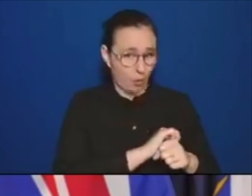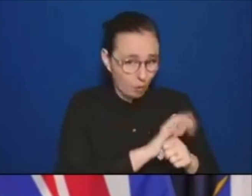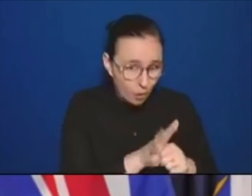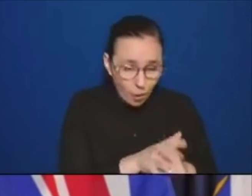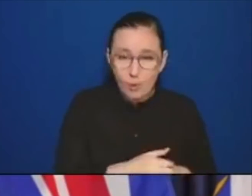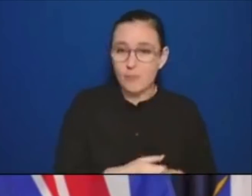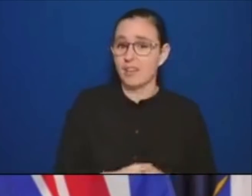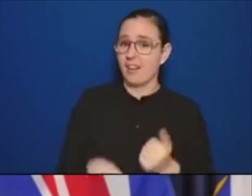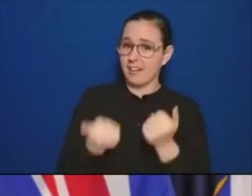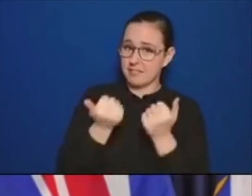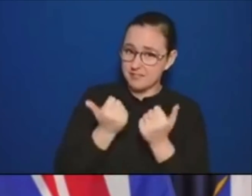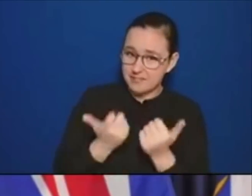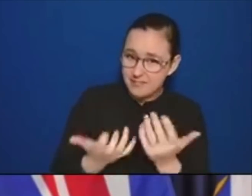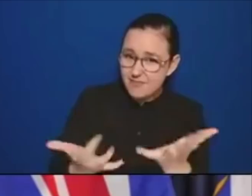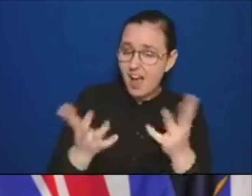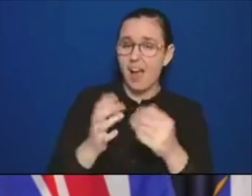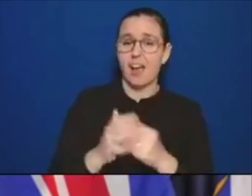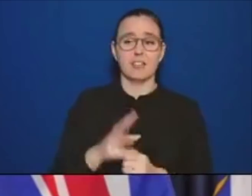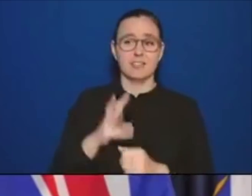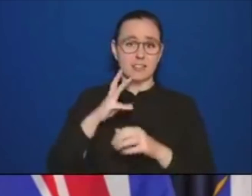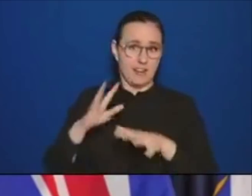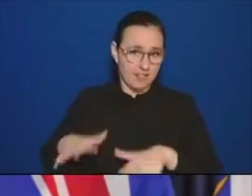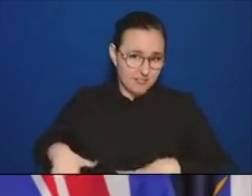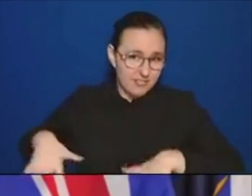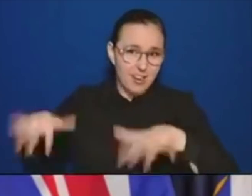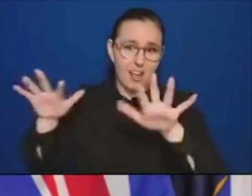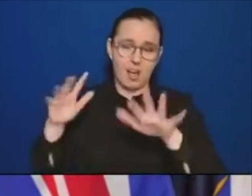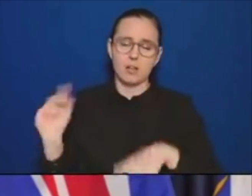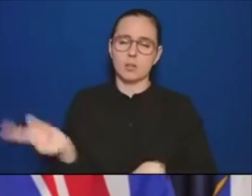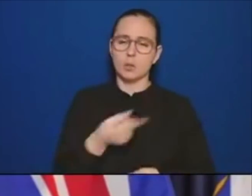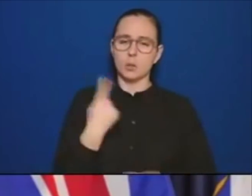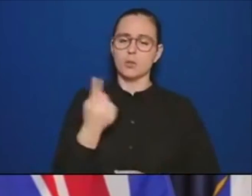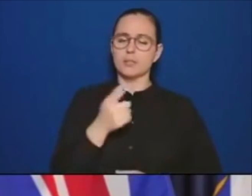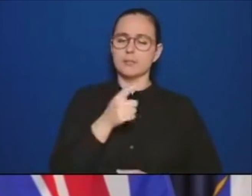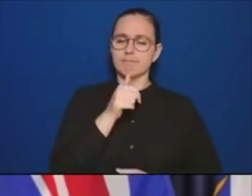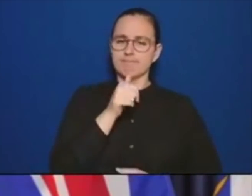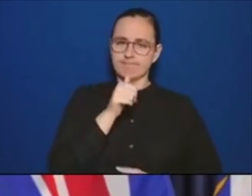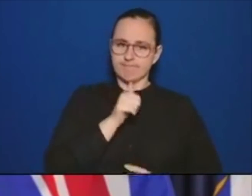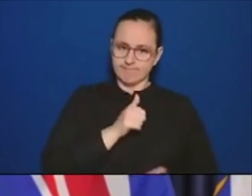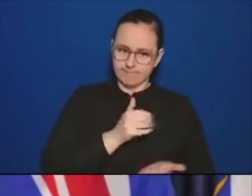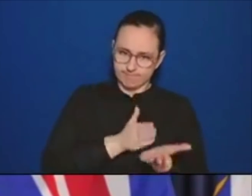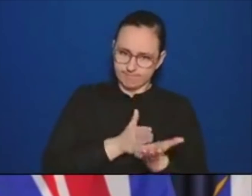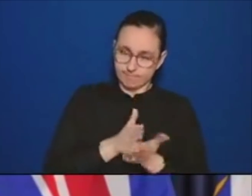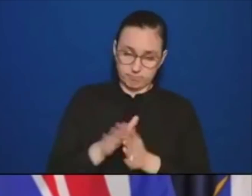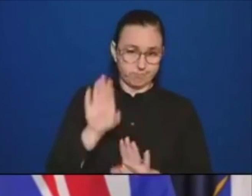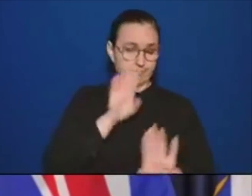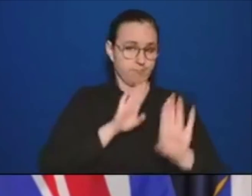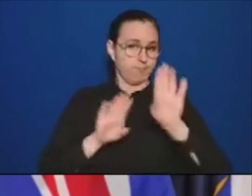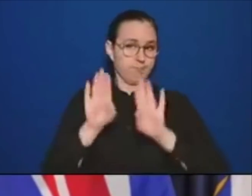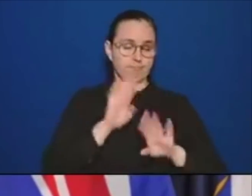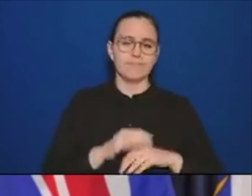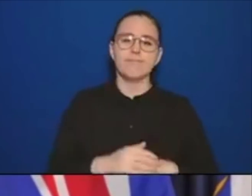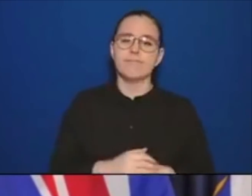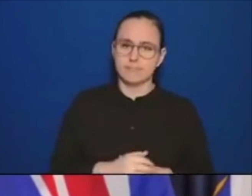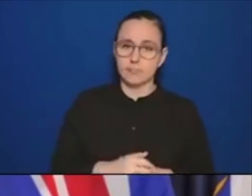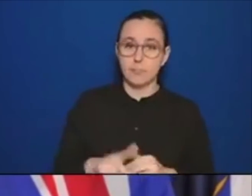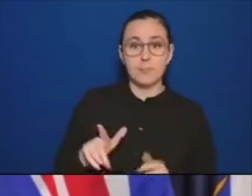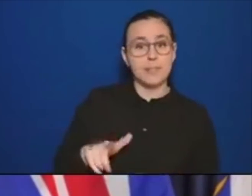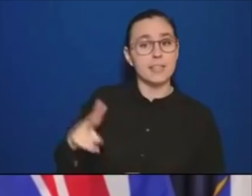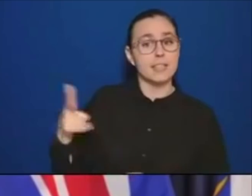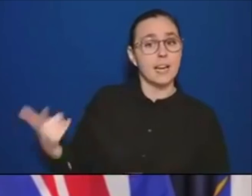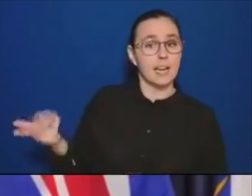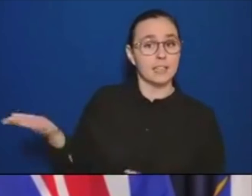floods. And we're going to continue doing it. With that, I'd now like to turn it over to Minister Rankin. Thank